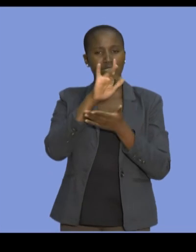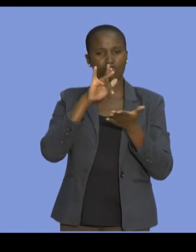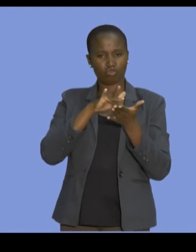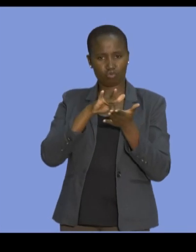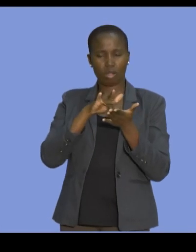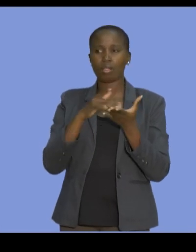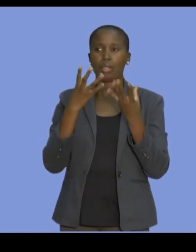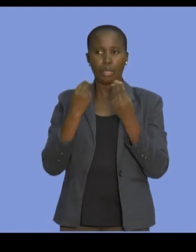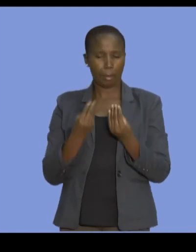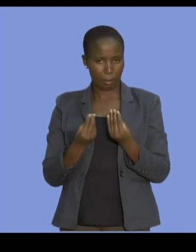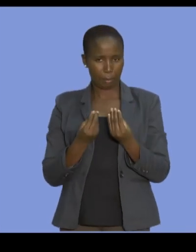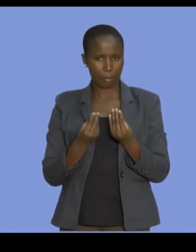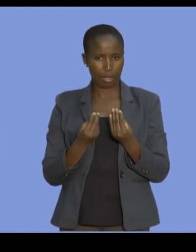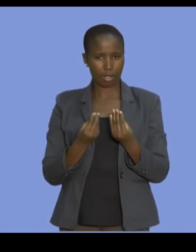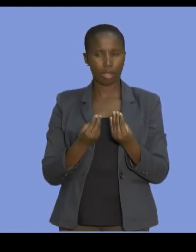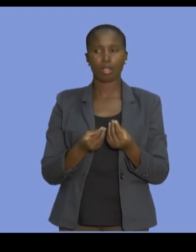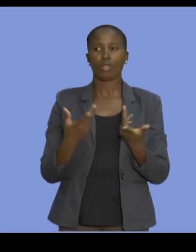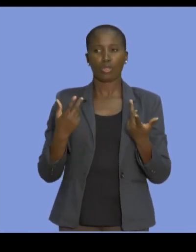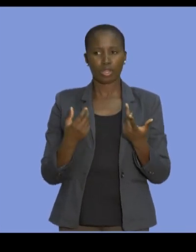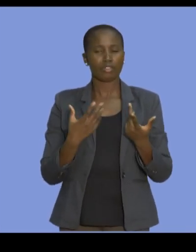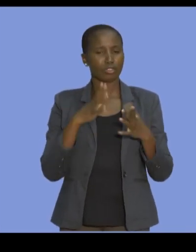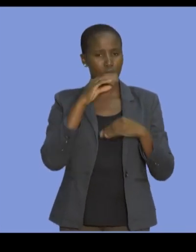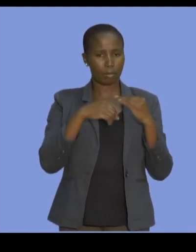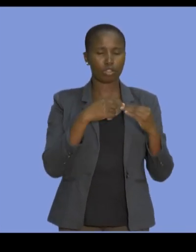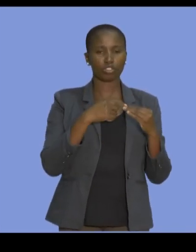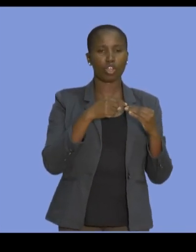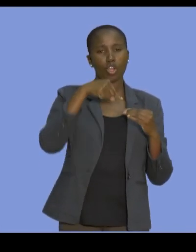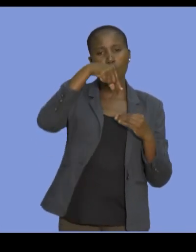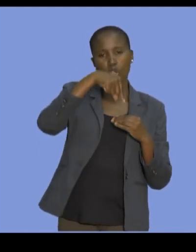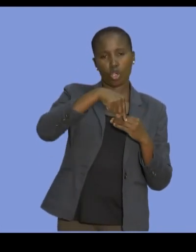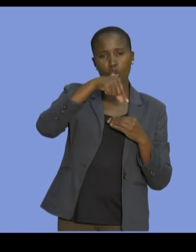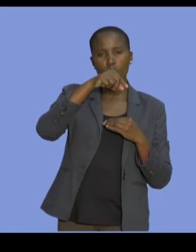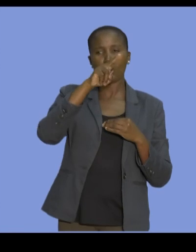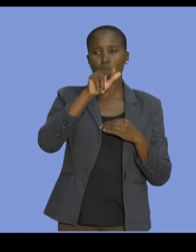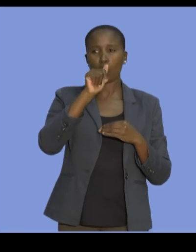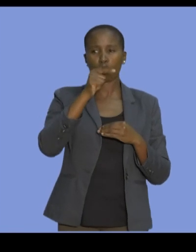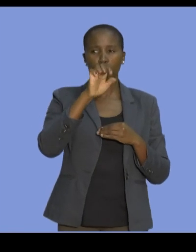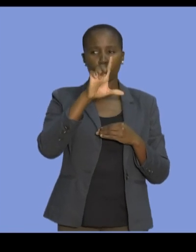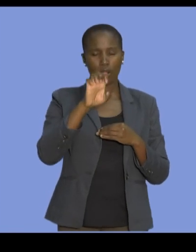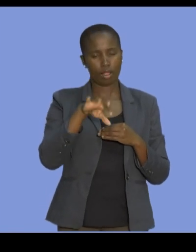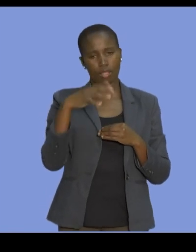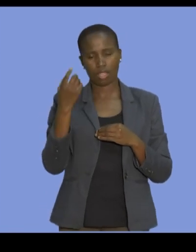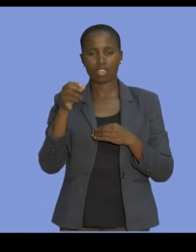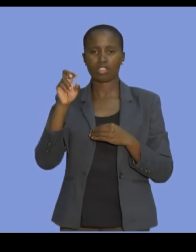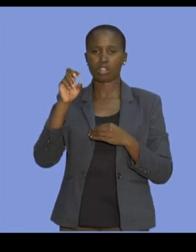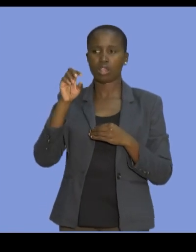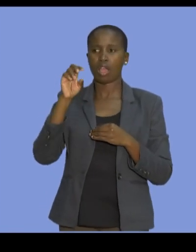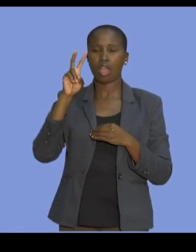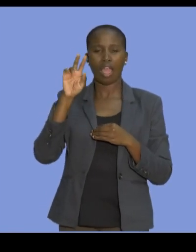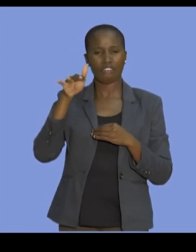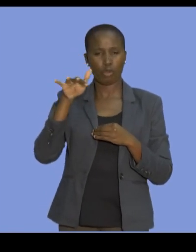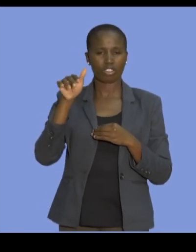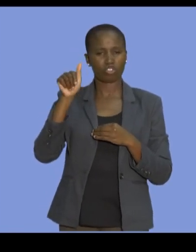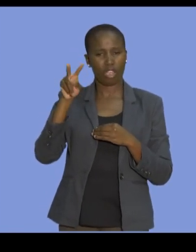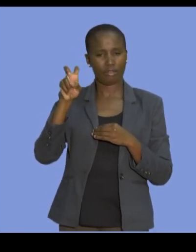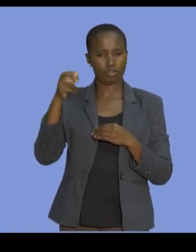about quartiles, average. We looked at the 5-number summary which goes to the whisker plot.